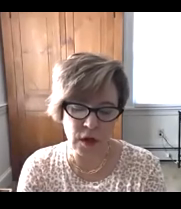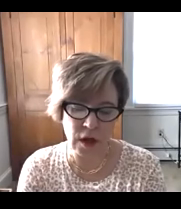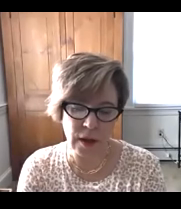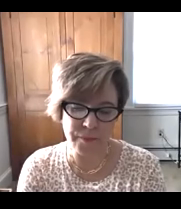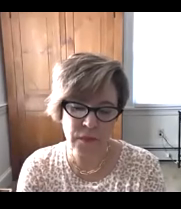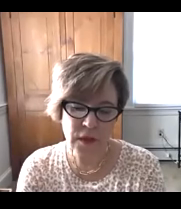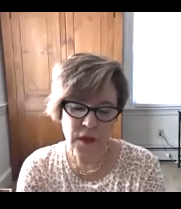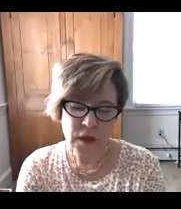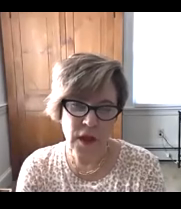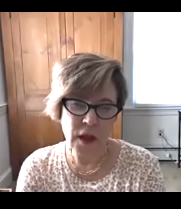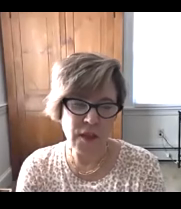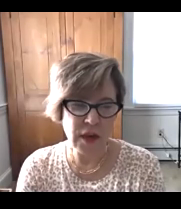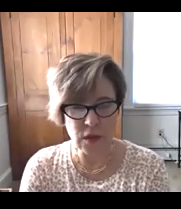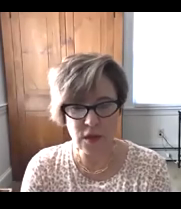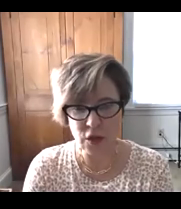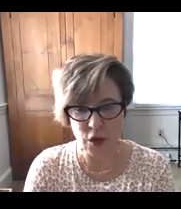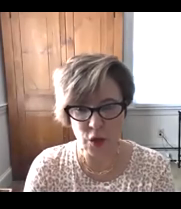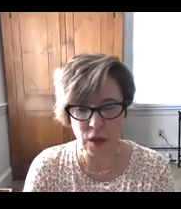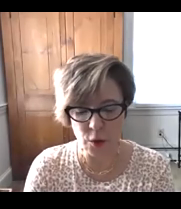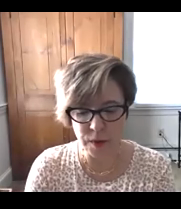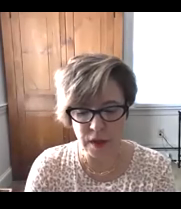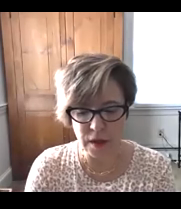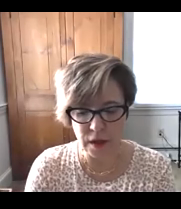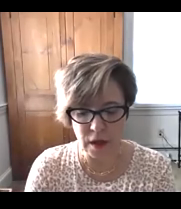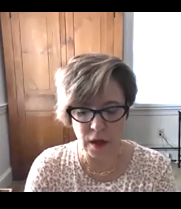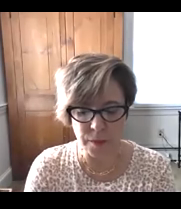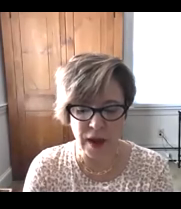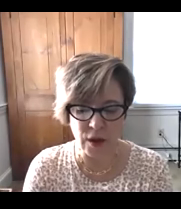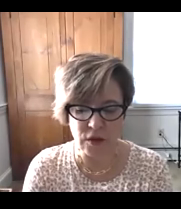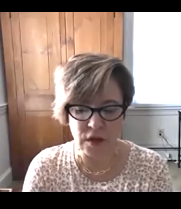Byrne. And then I want to tell you a little bit